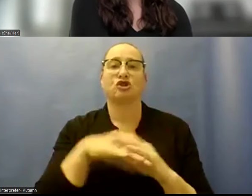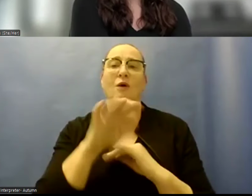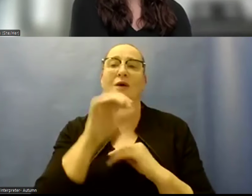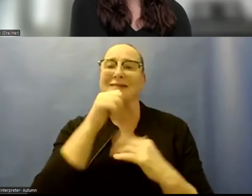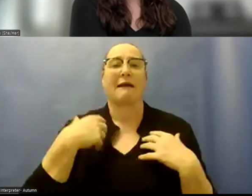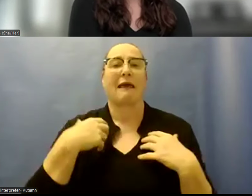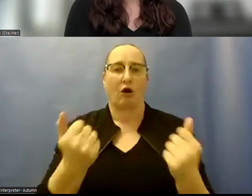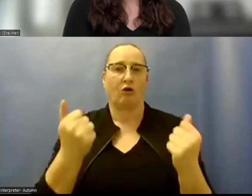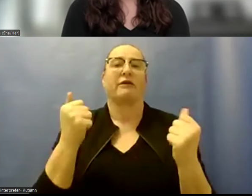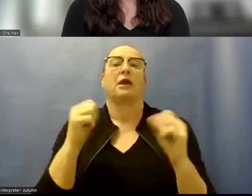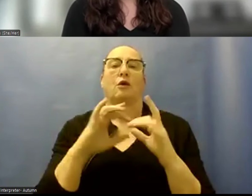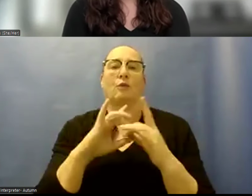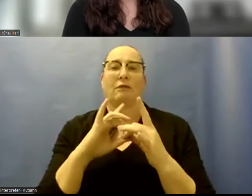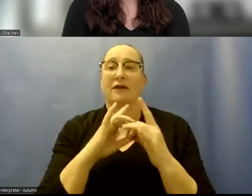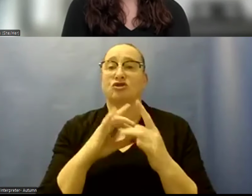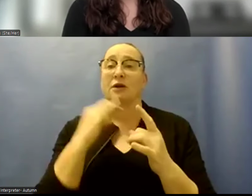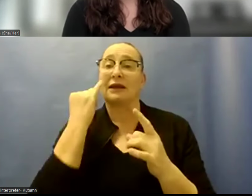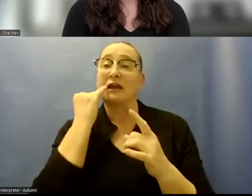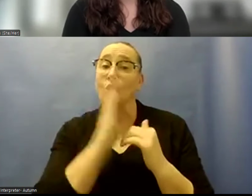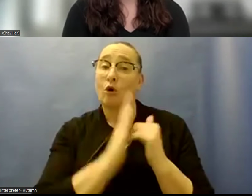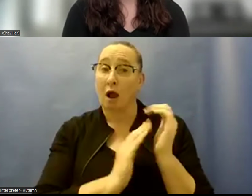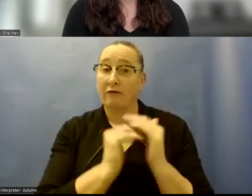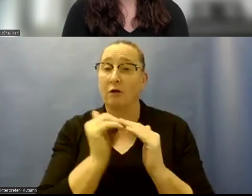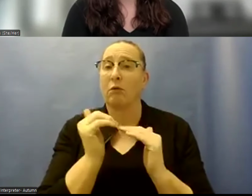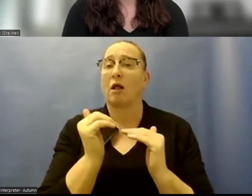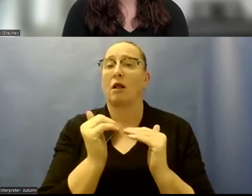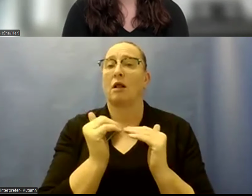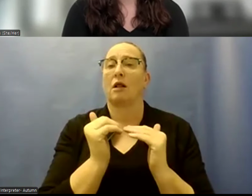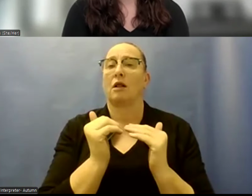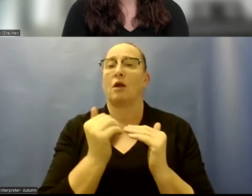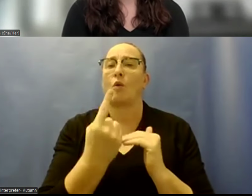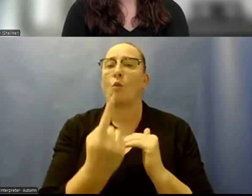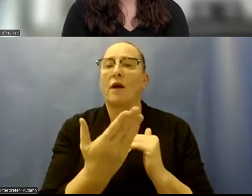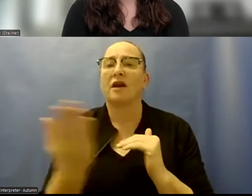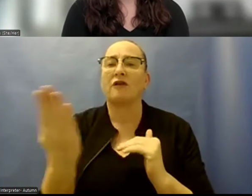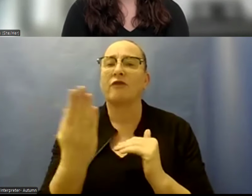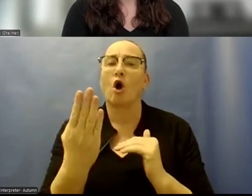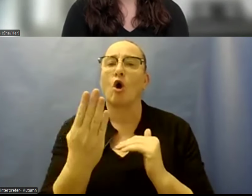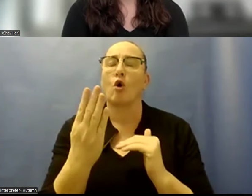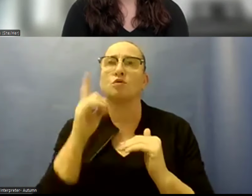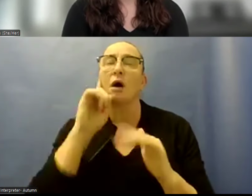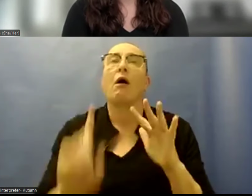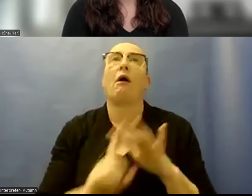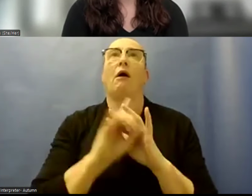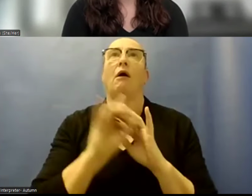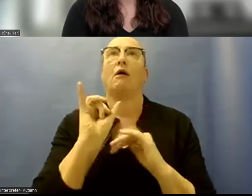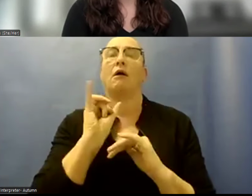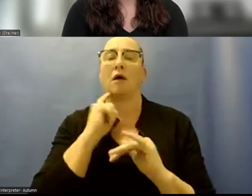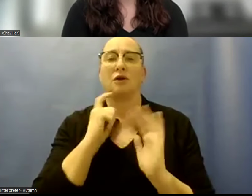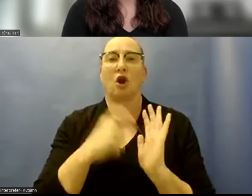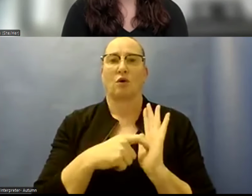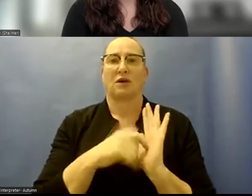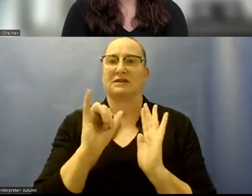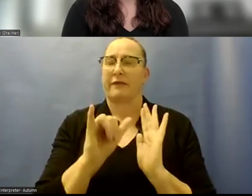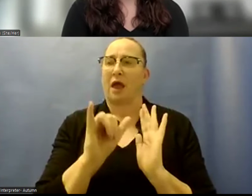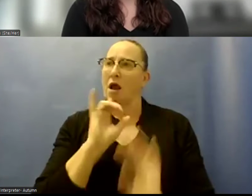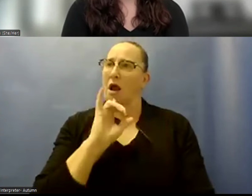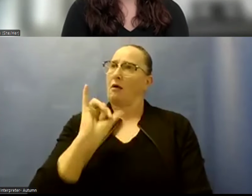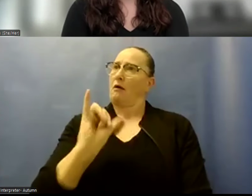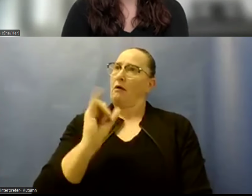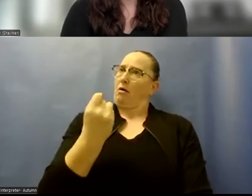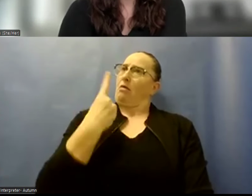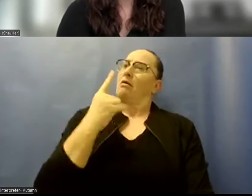abusive relationship. If you're comfortable, what one of those red flags that you noticed that kind of ring that bell that maybe